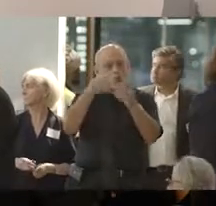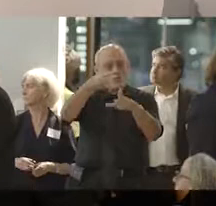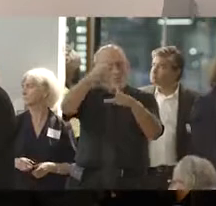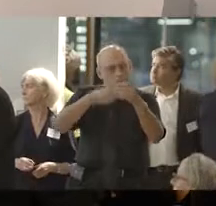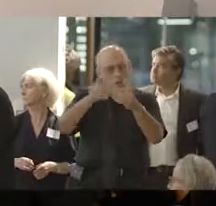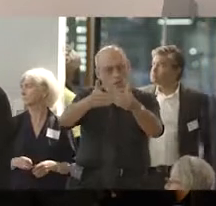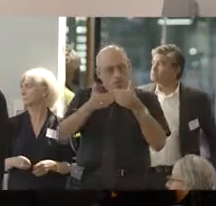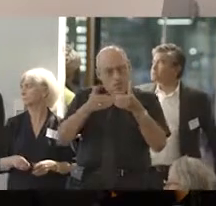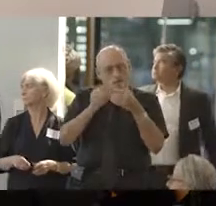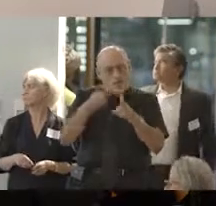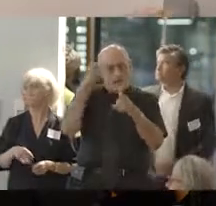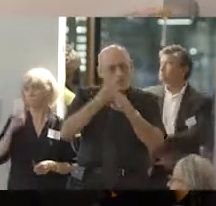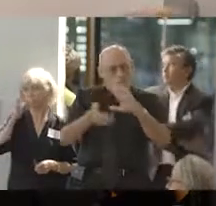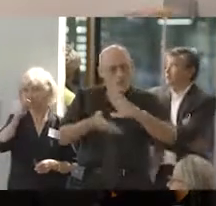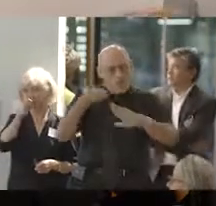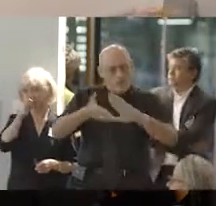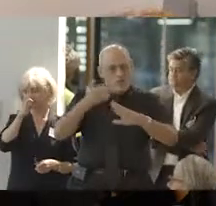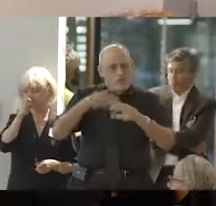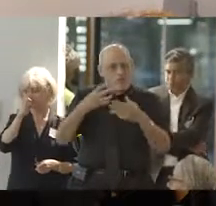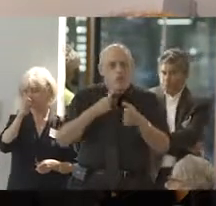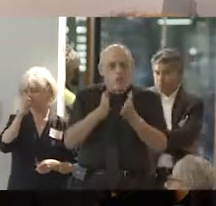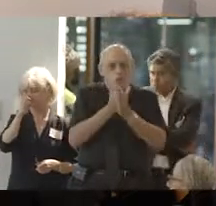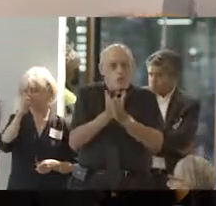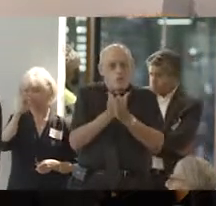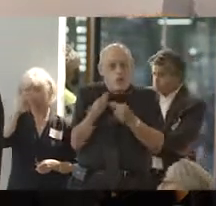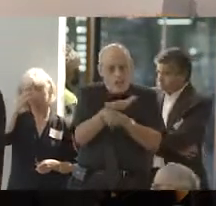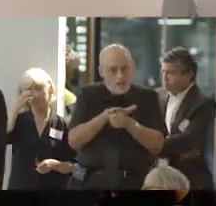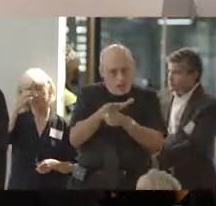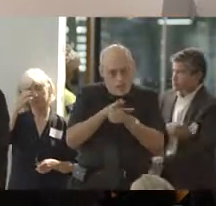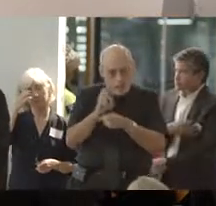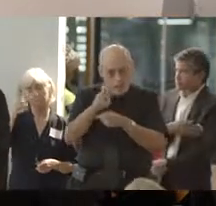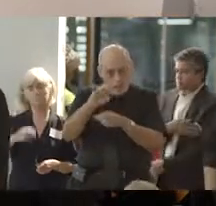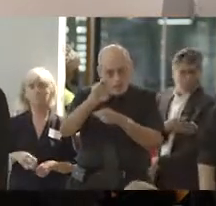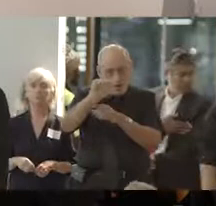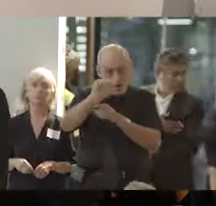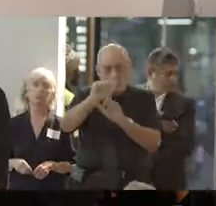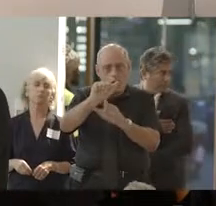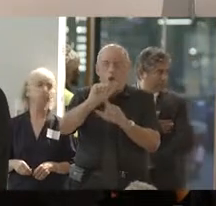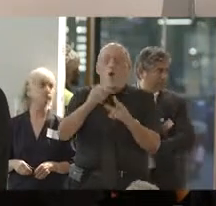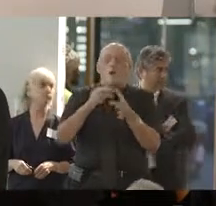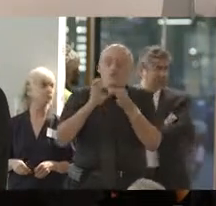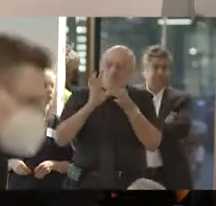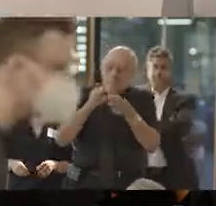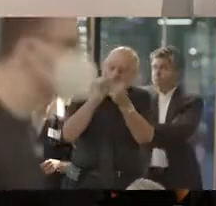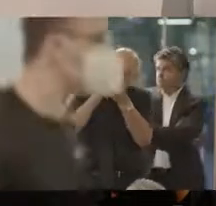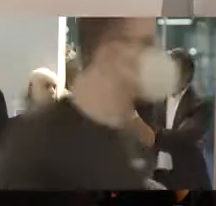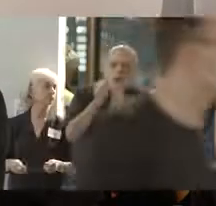actually impact the operations of the marina, particularly with the ferries that